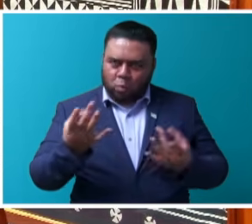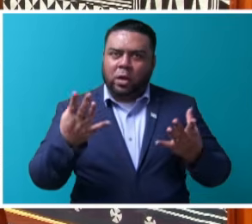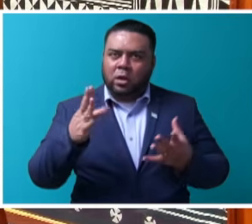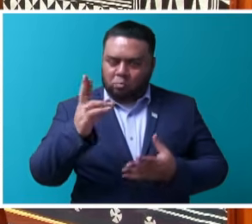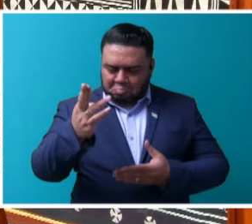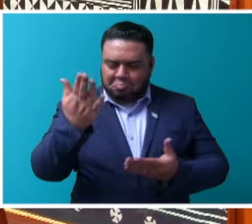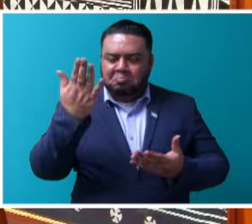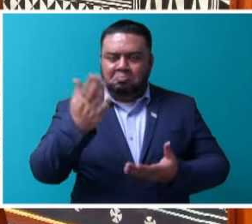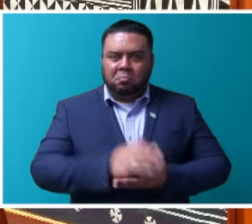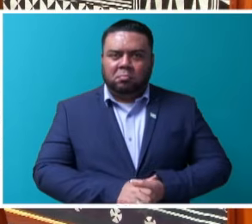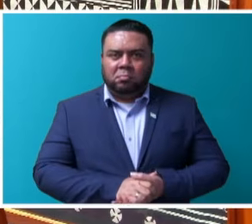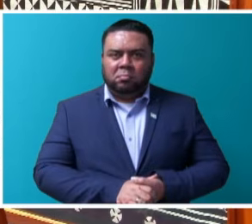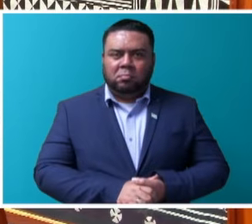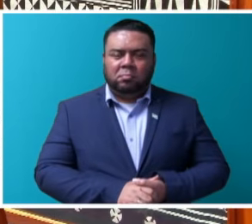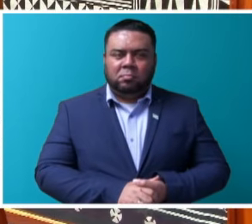are.